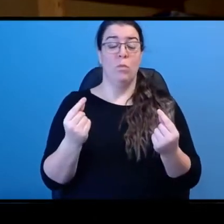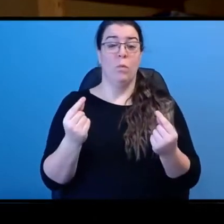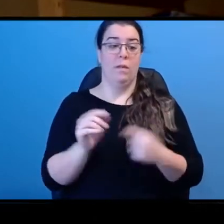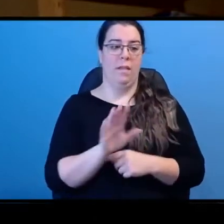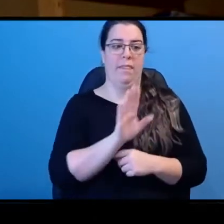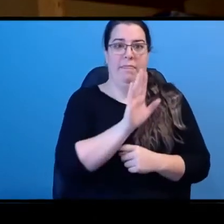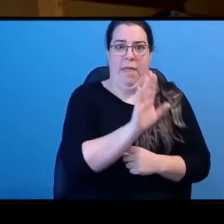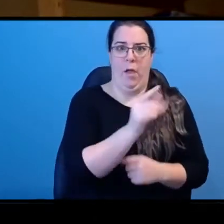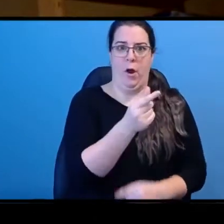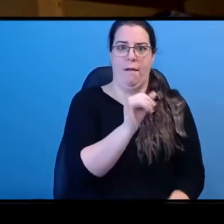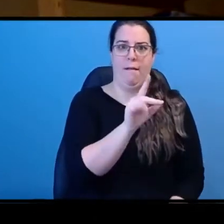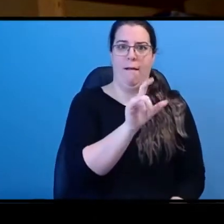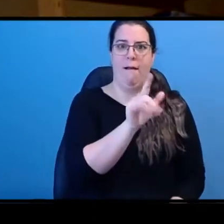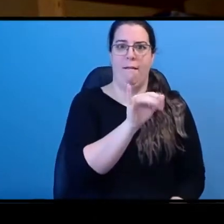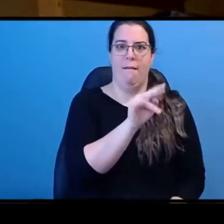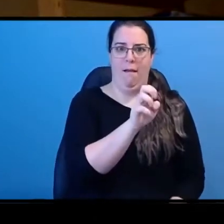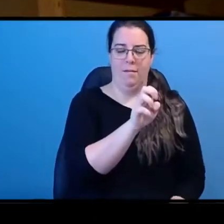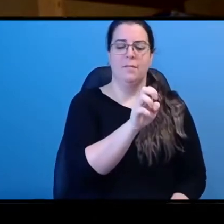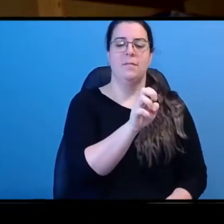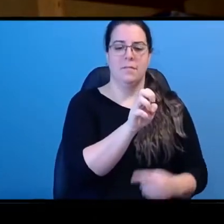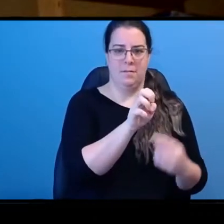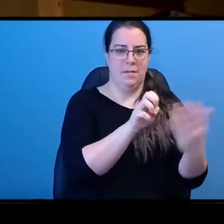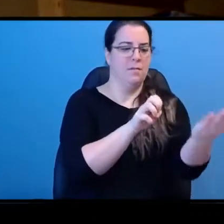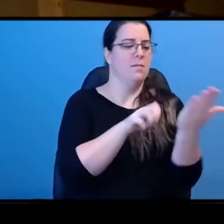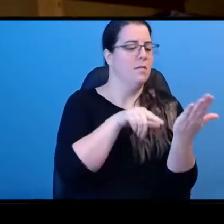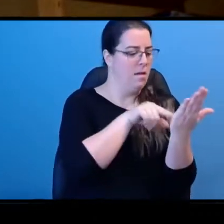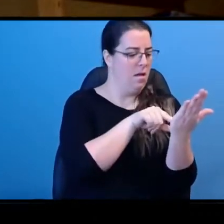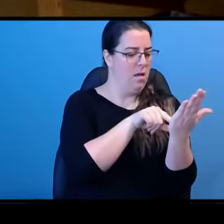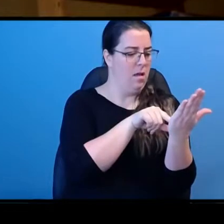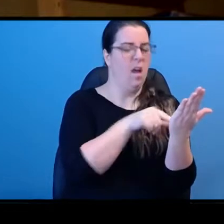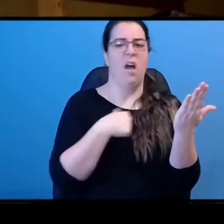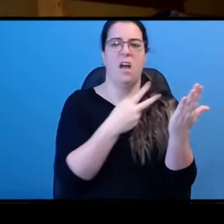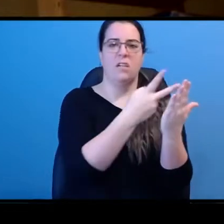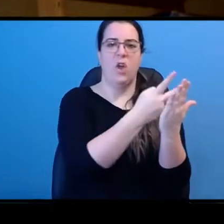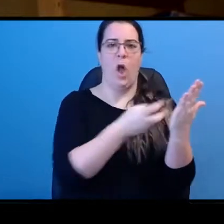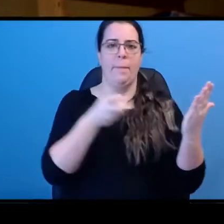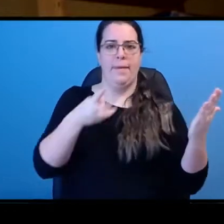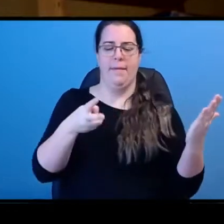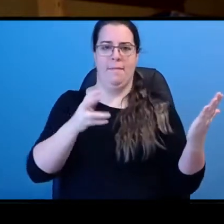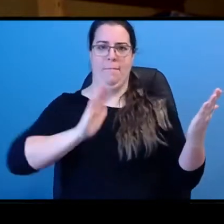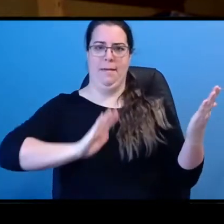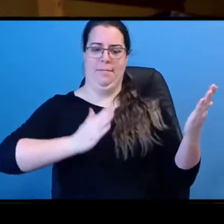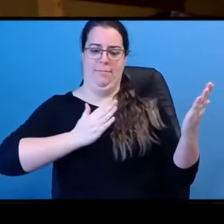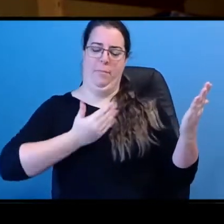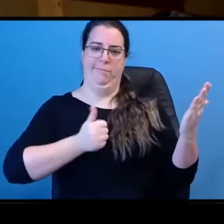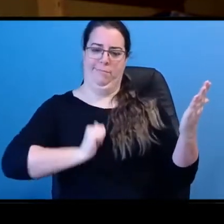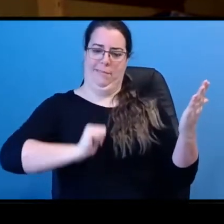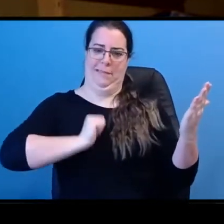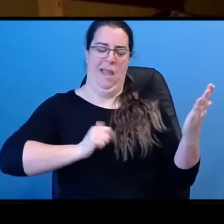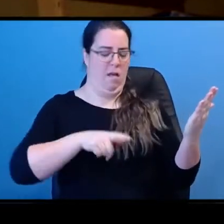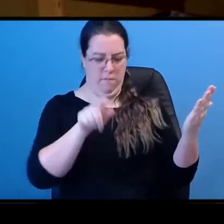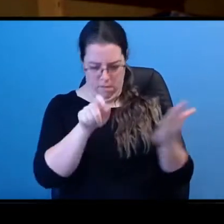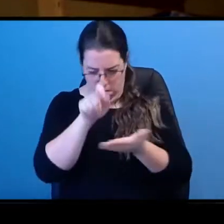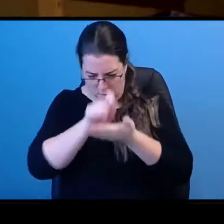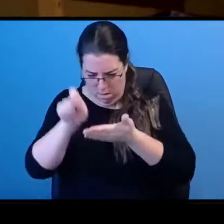but just that process of writing it down can help to sort of cement it and verify it in your own brain, and will help you to retain the guidelines a little bit